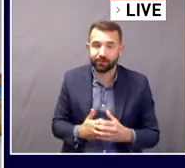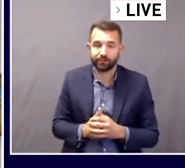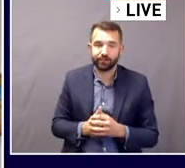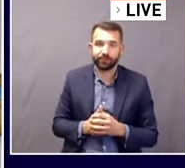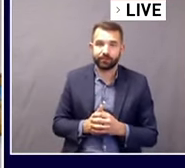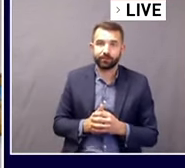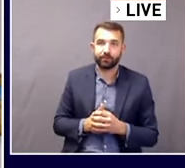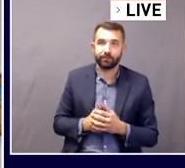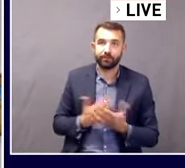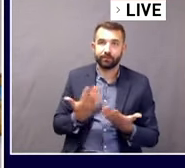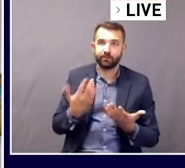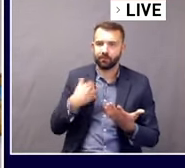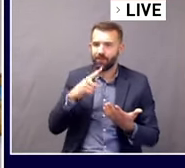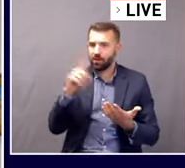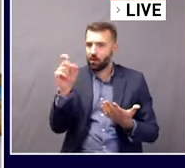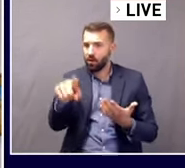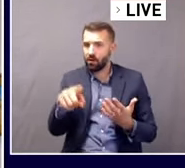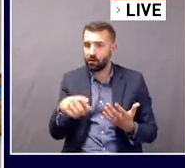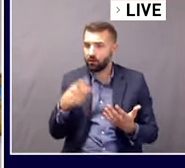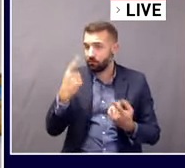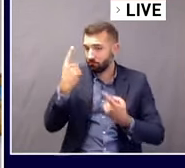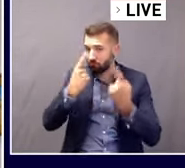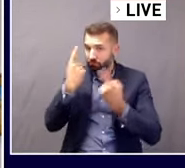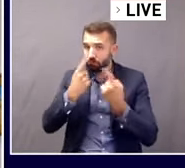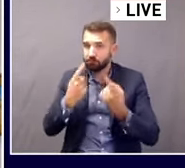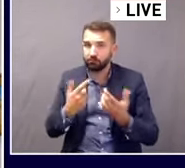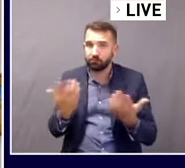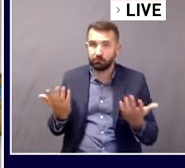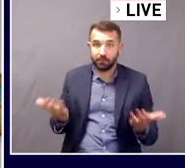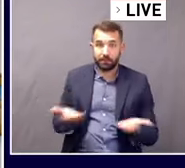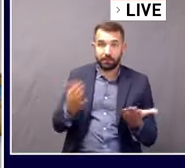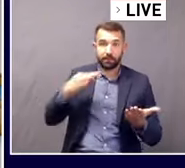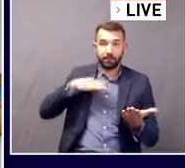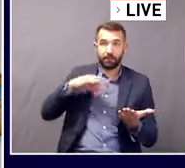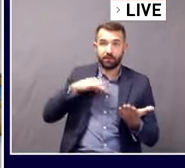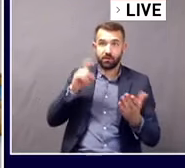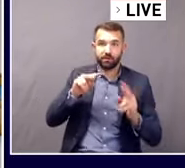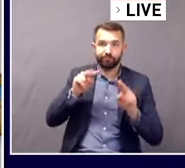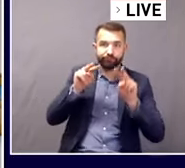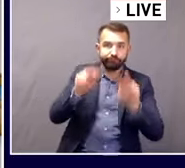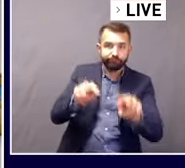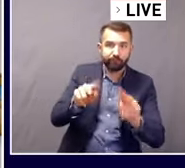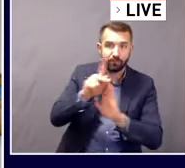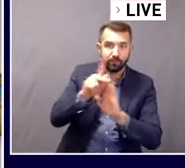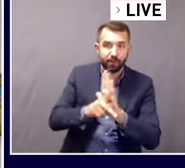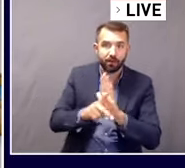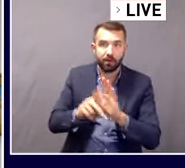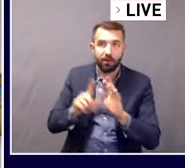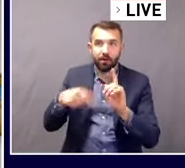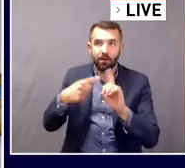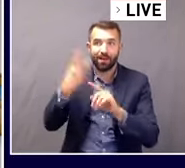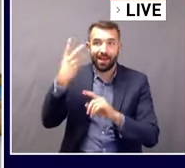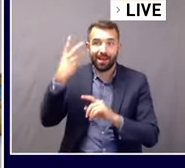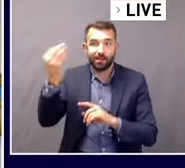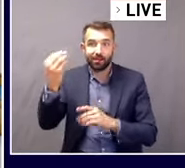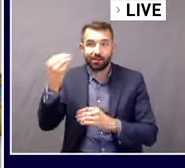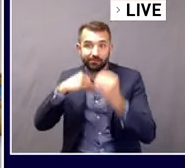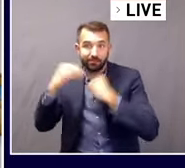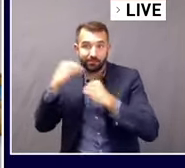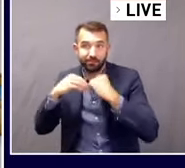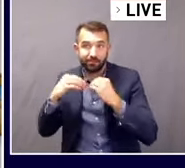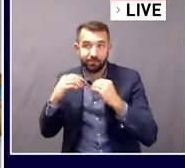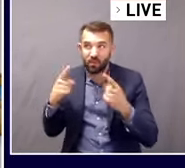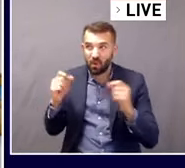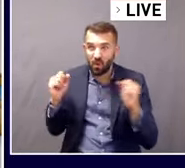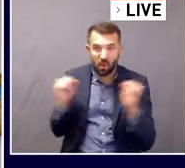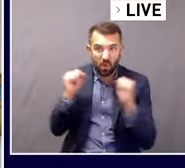to take a look at the current policies heading into the winter? Outdoor dining is going to be a lot less likely in the